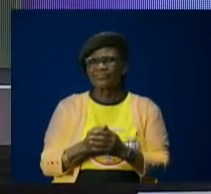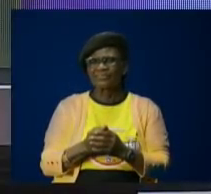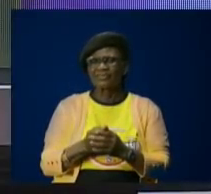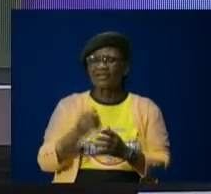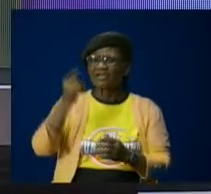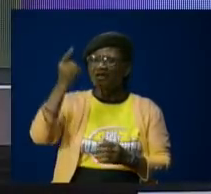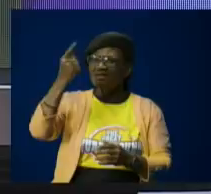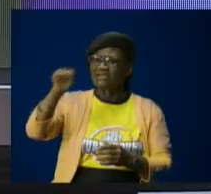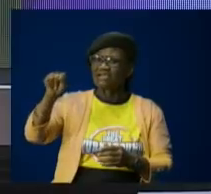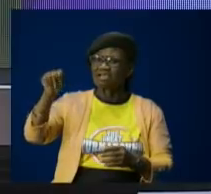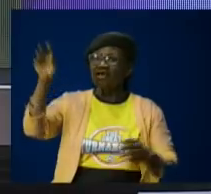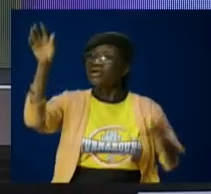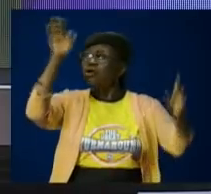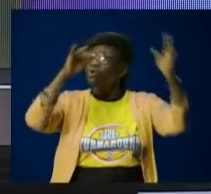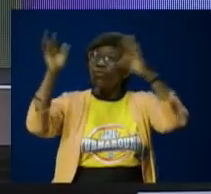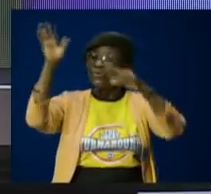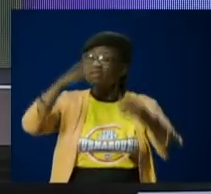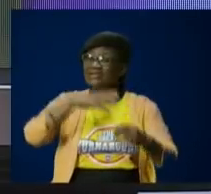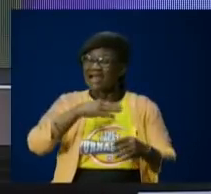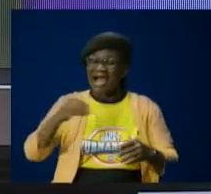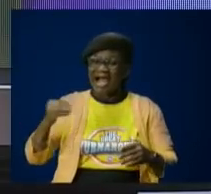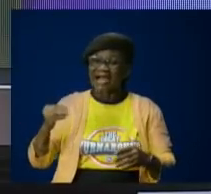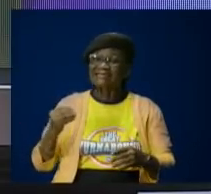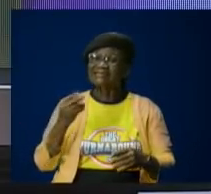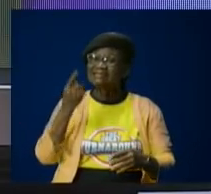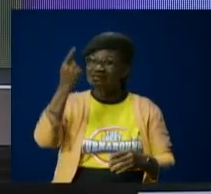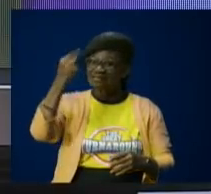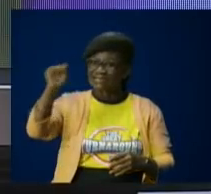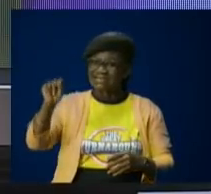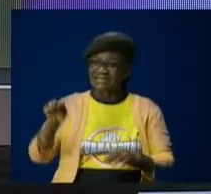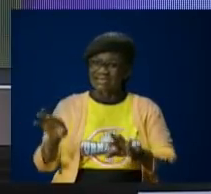The wind and the sea obey him.